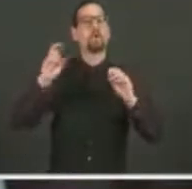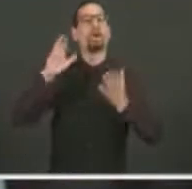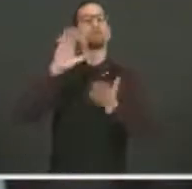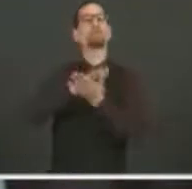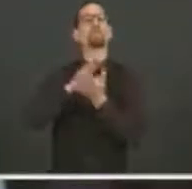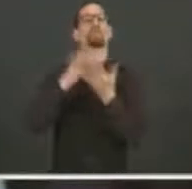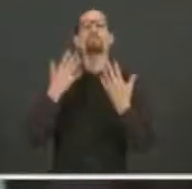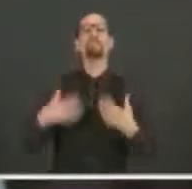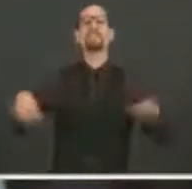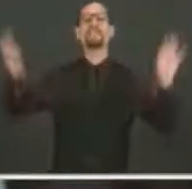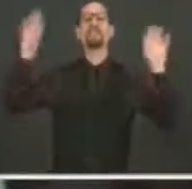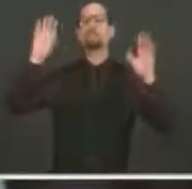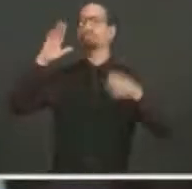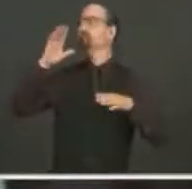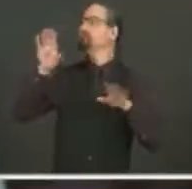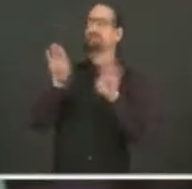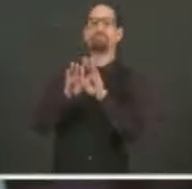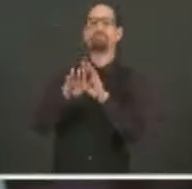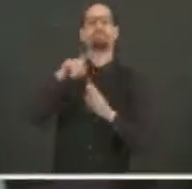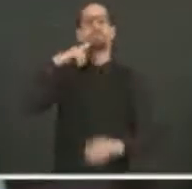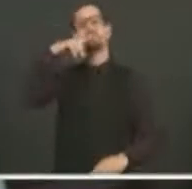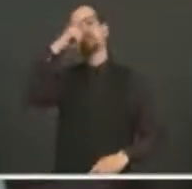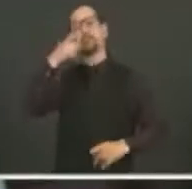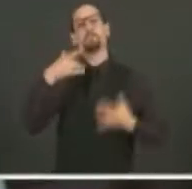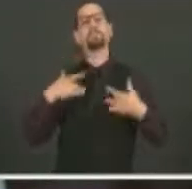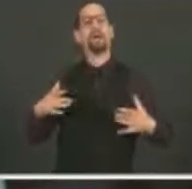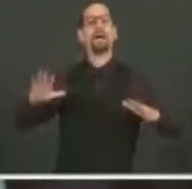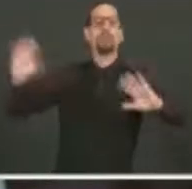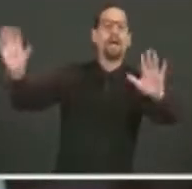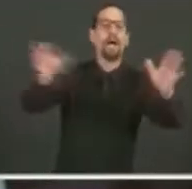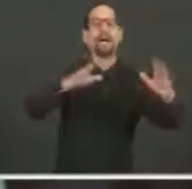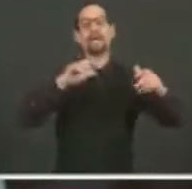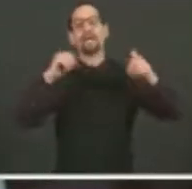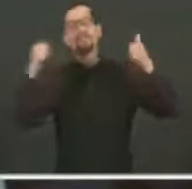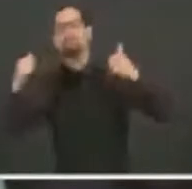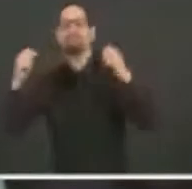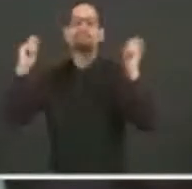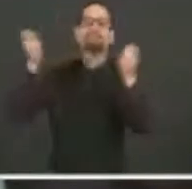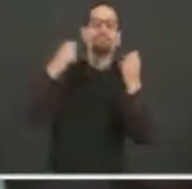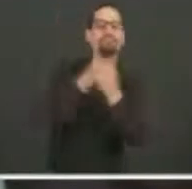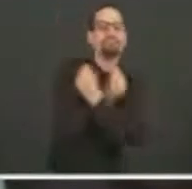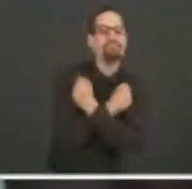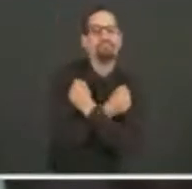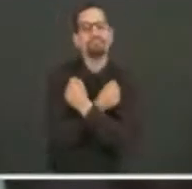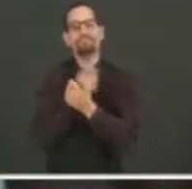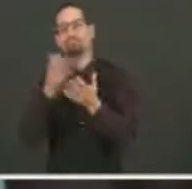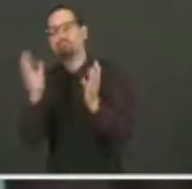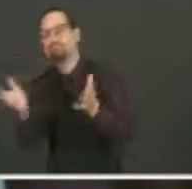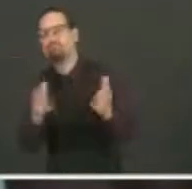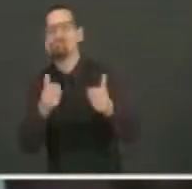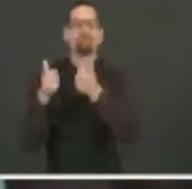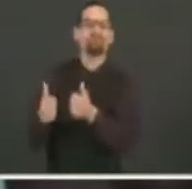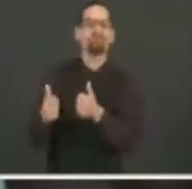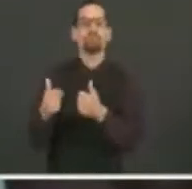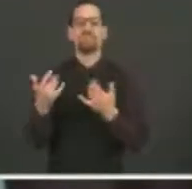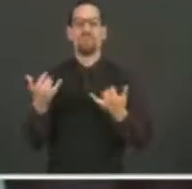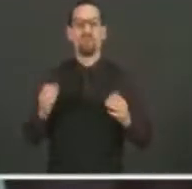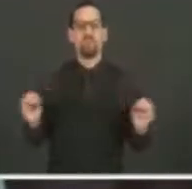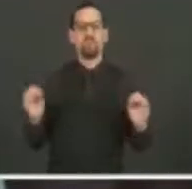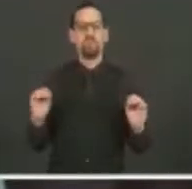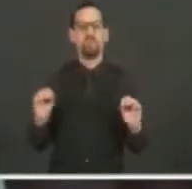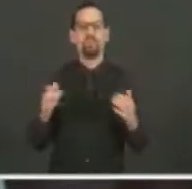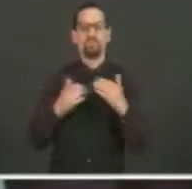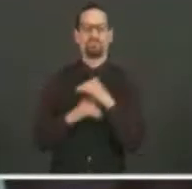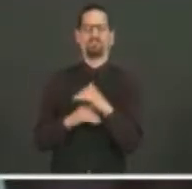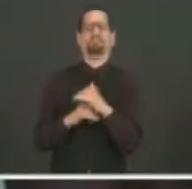It's pretty tough. I wish it had been different, and I know some of you are really struggling. We're